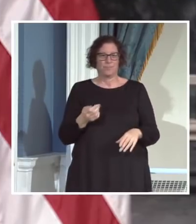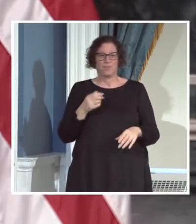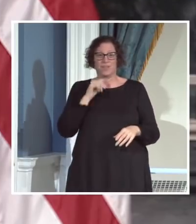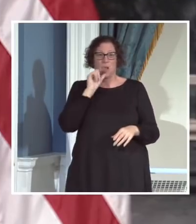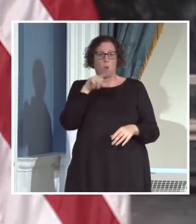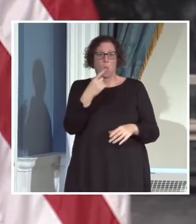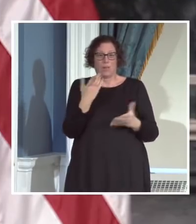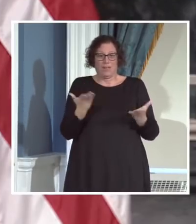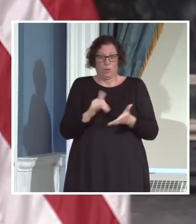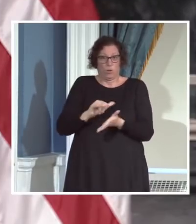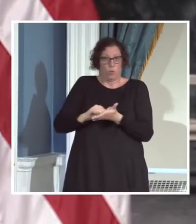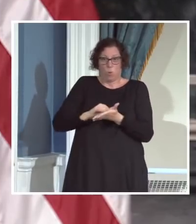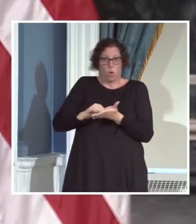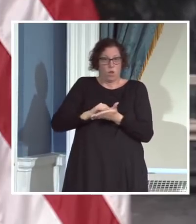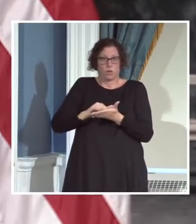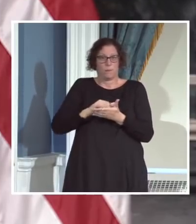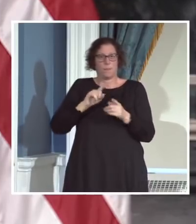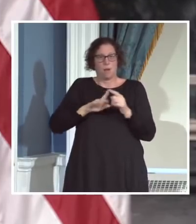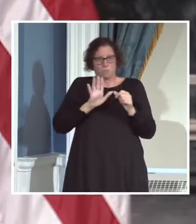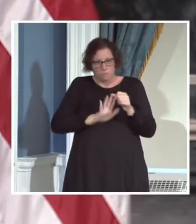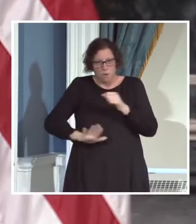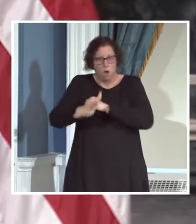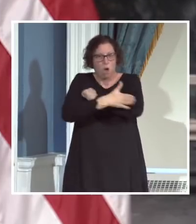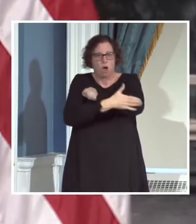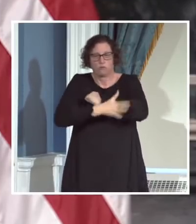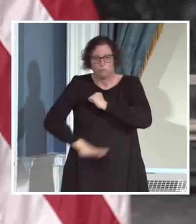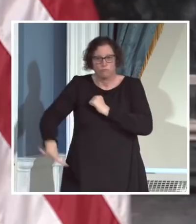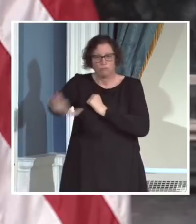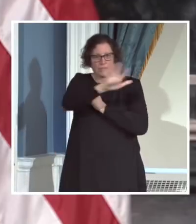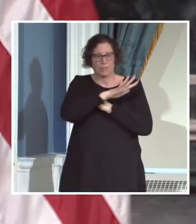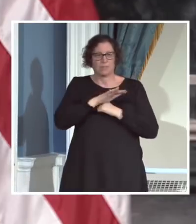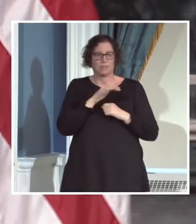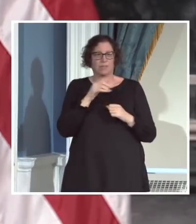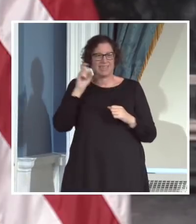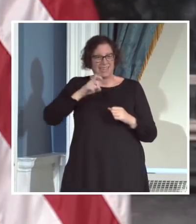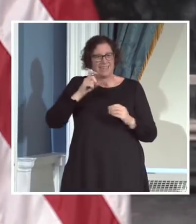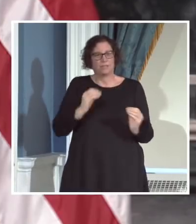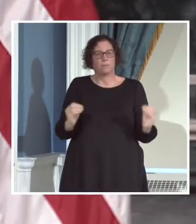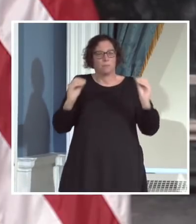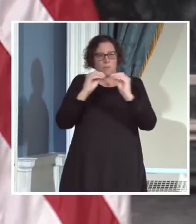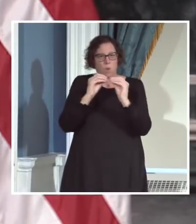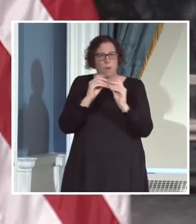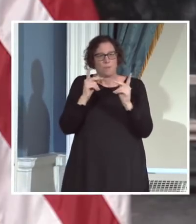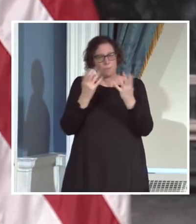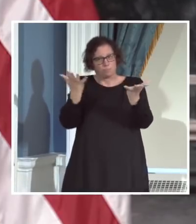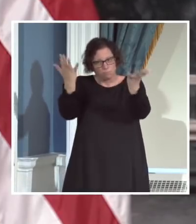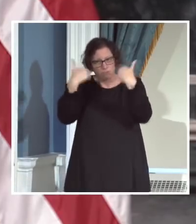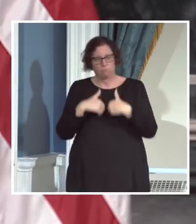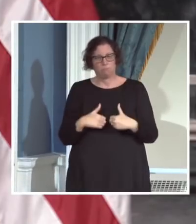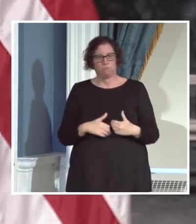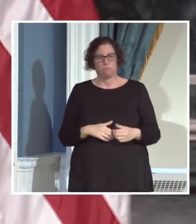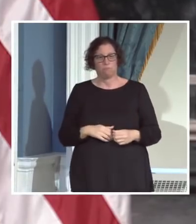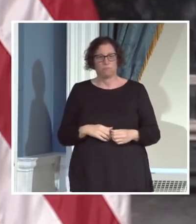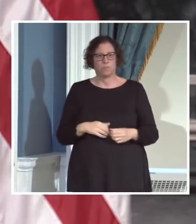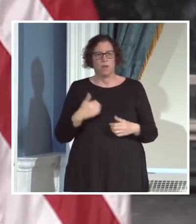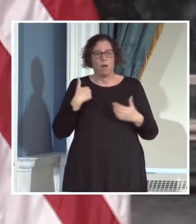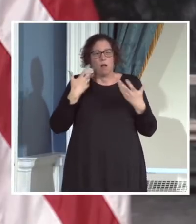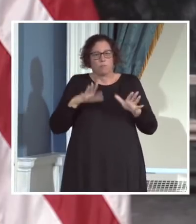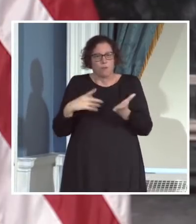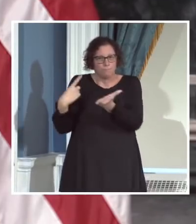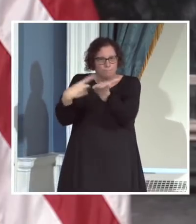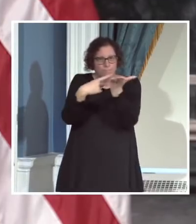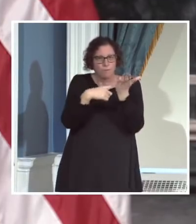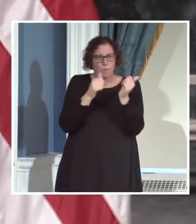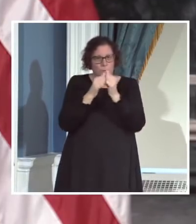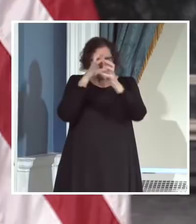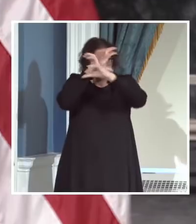from the national level. I've had this conversation with the president, with the defense secretary, with the chairman of the Joint Chiefs of Staff, with the FEMA